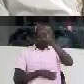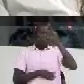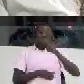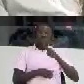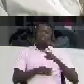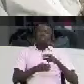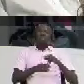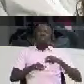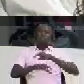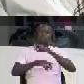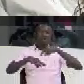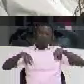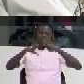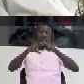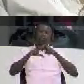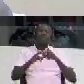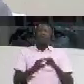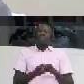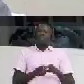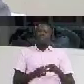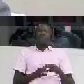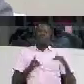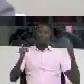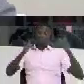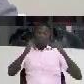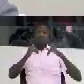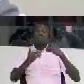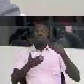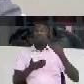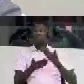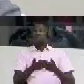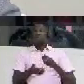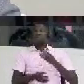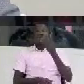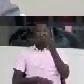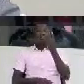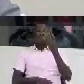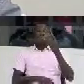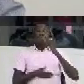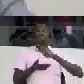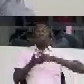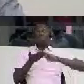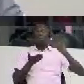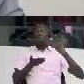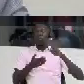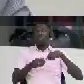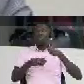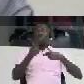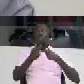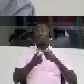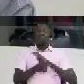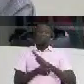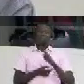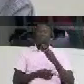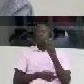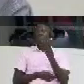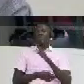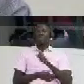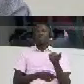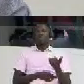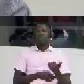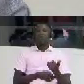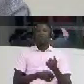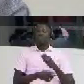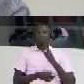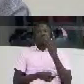will last them 4 weeks instead of the usual 3. It is anticipated